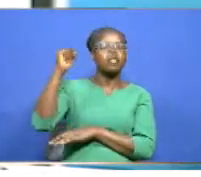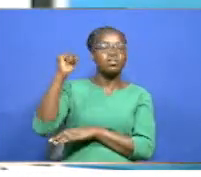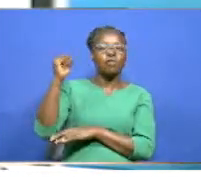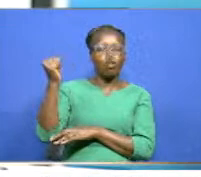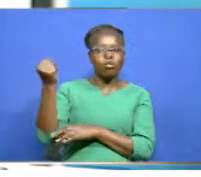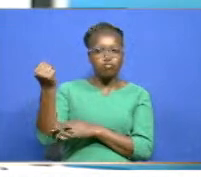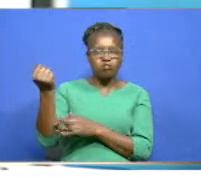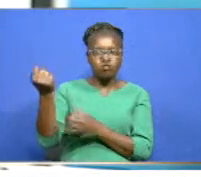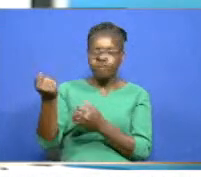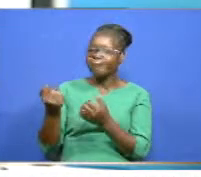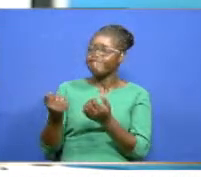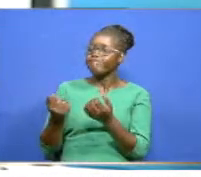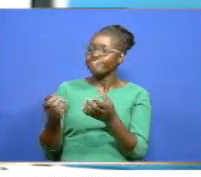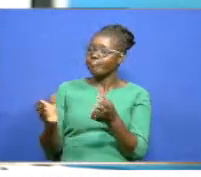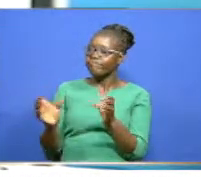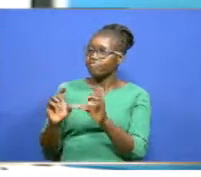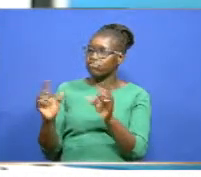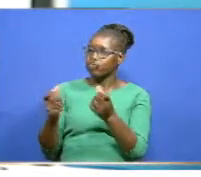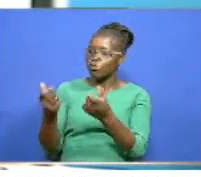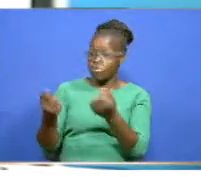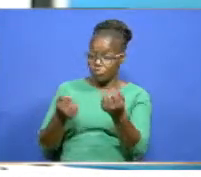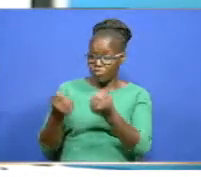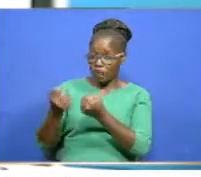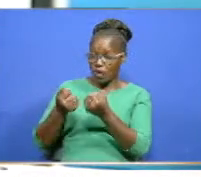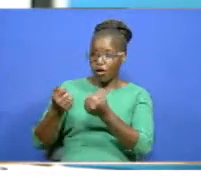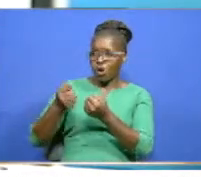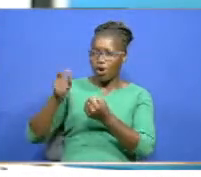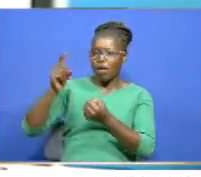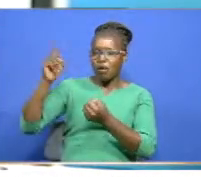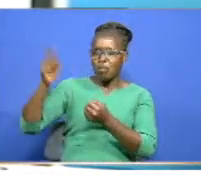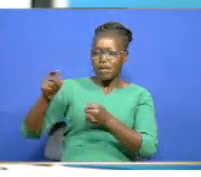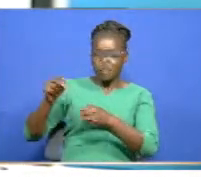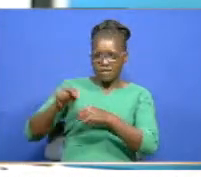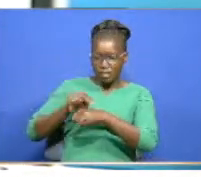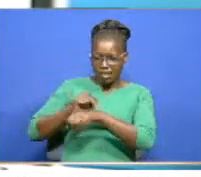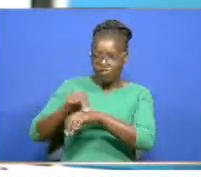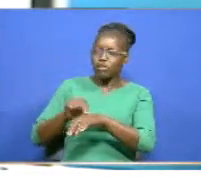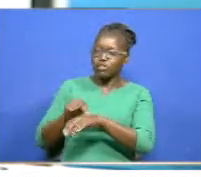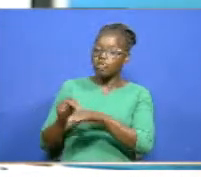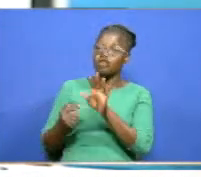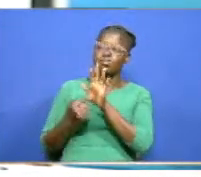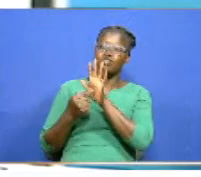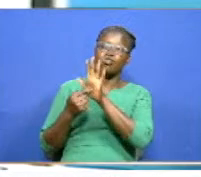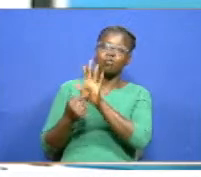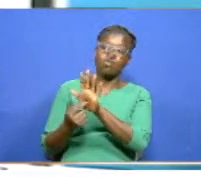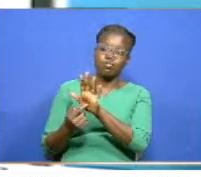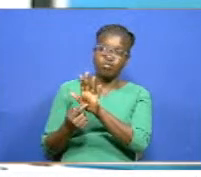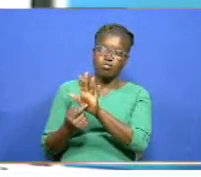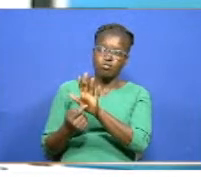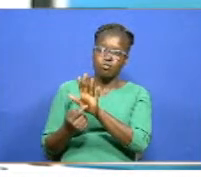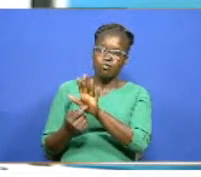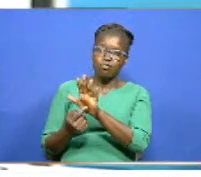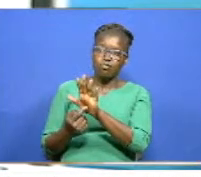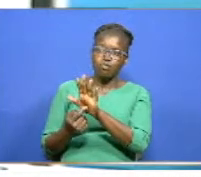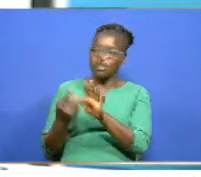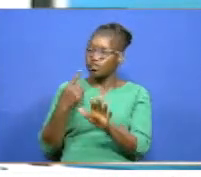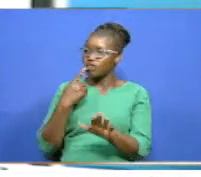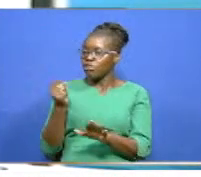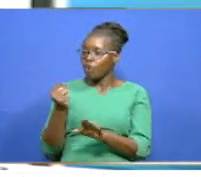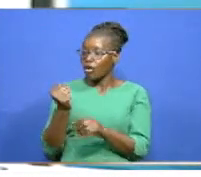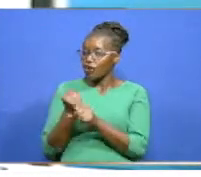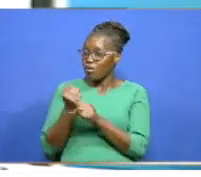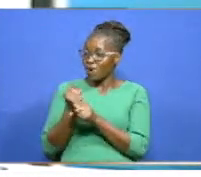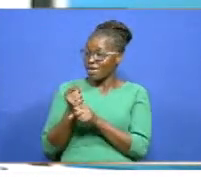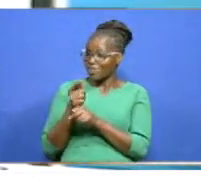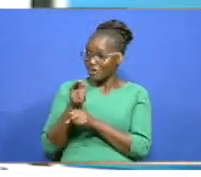vehicle. And this political vehicle must be nationalistic in perception. And so in that so doing,